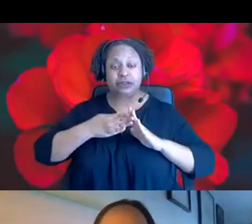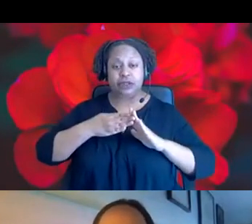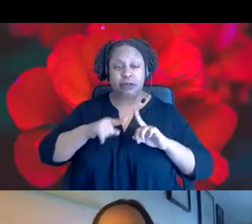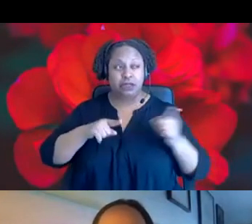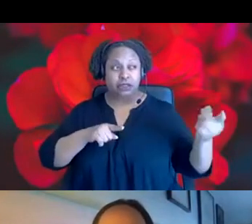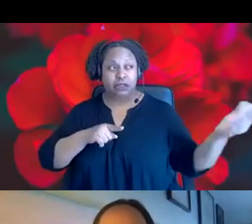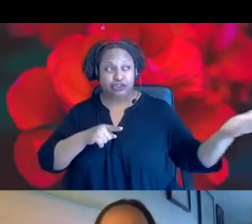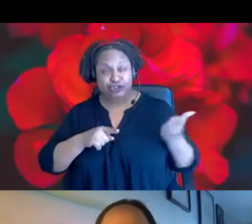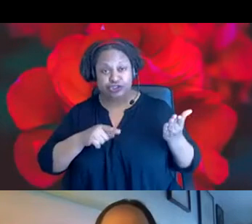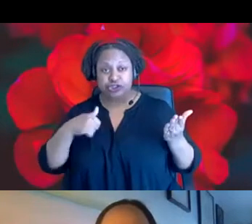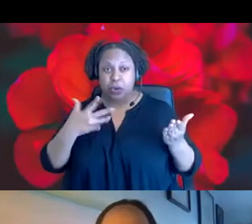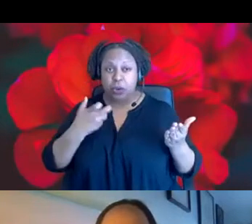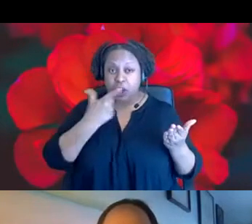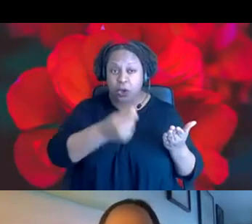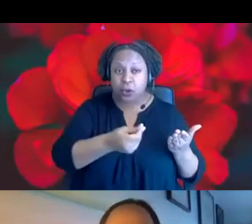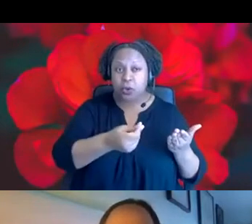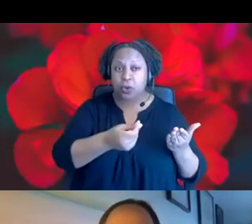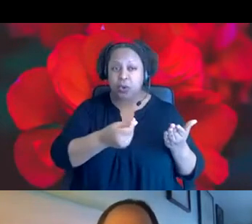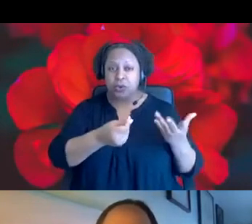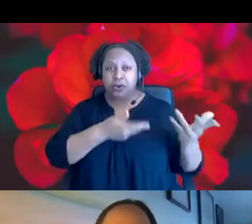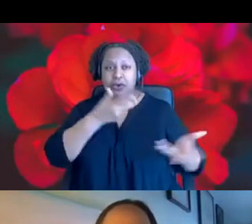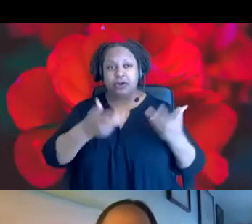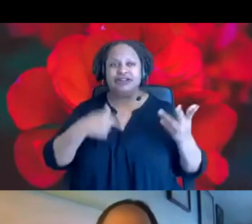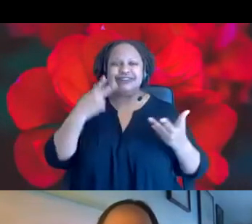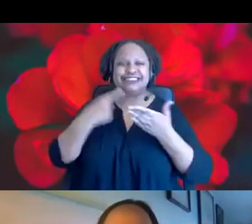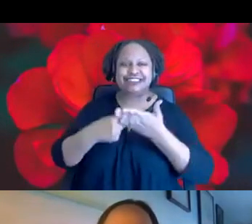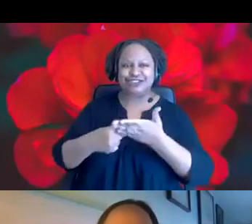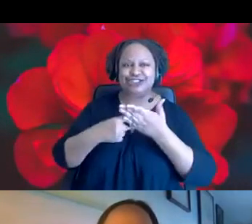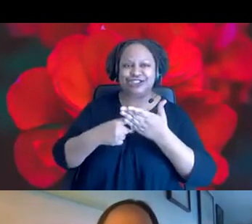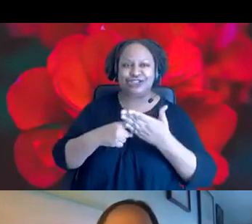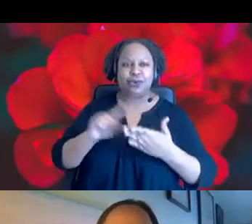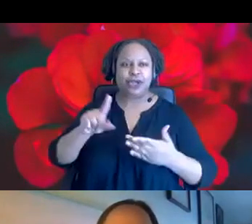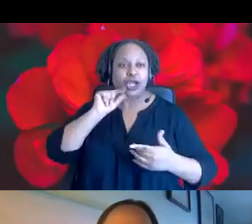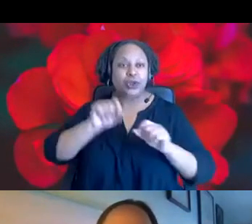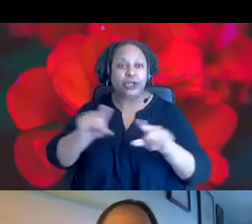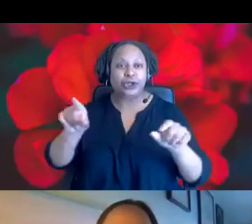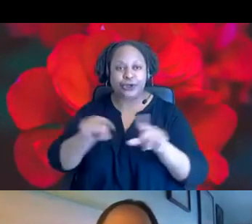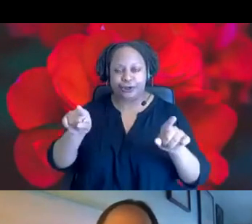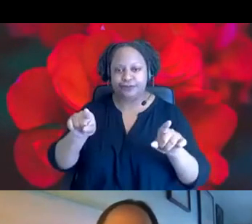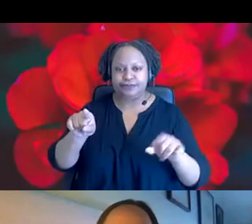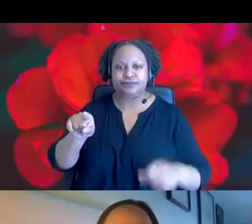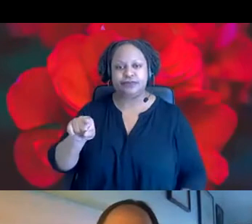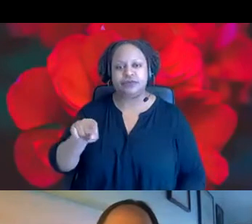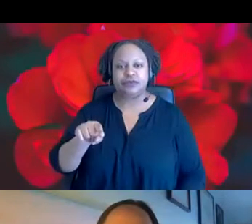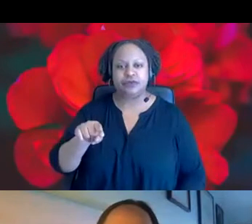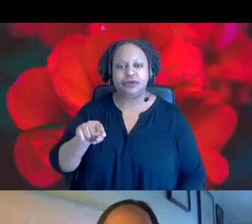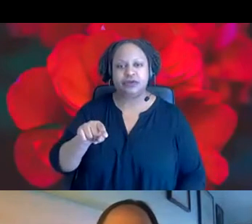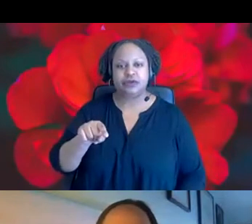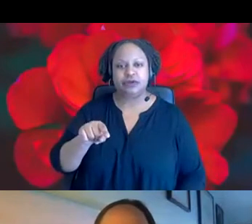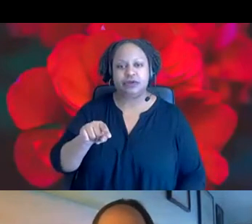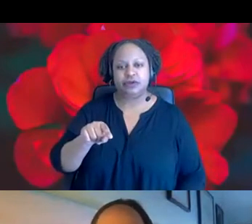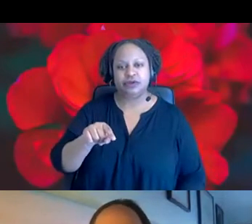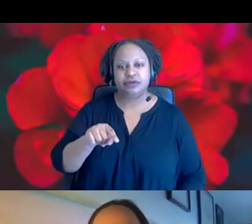right? Like, I've seen these conversations on Twitter about the own voices hashtag in